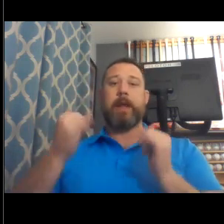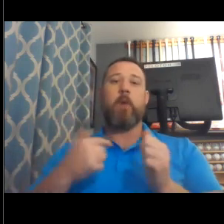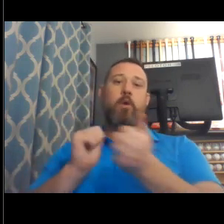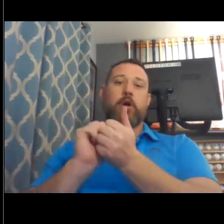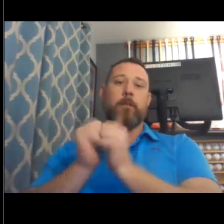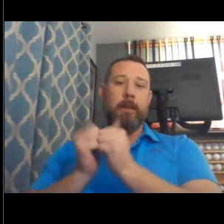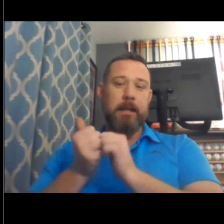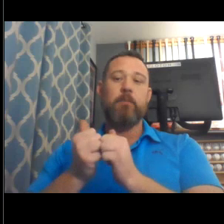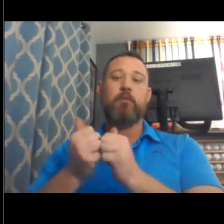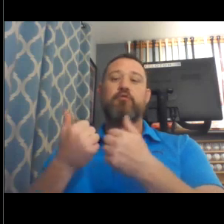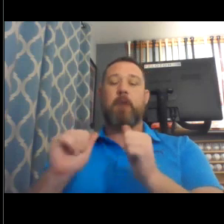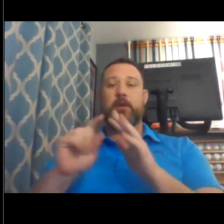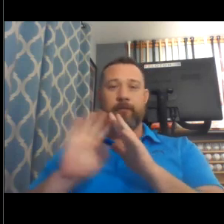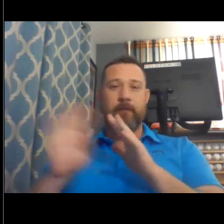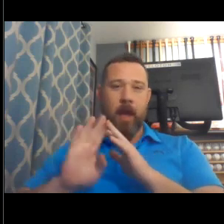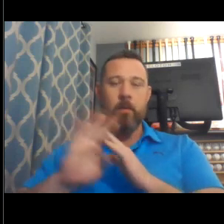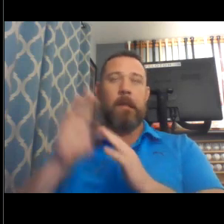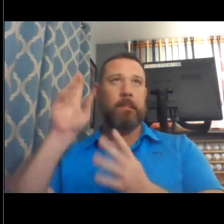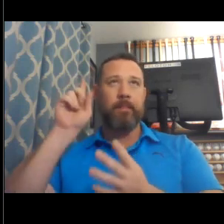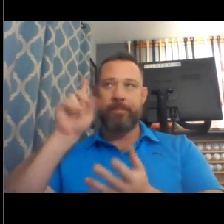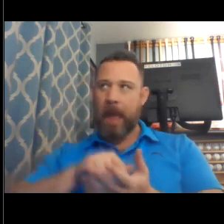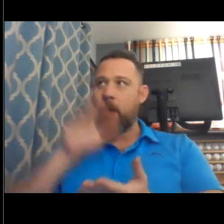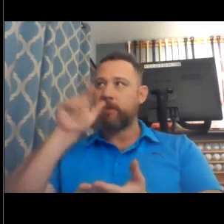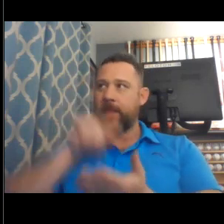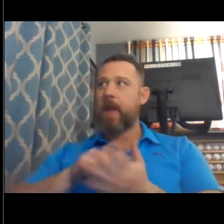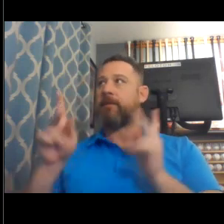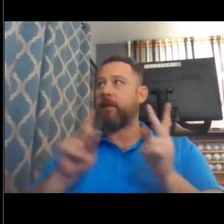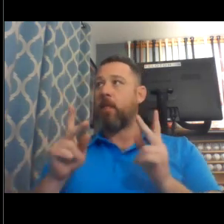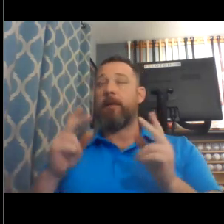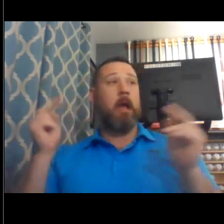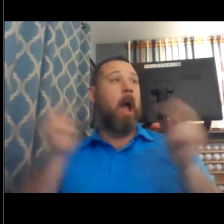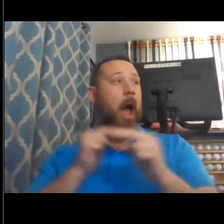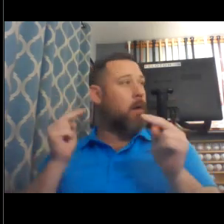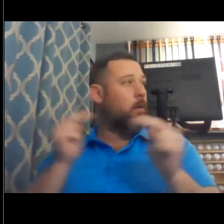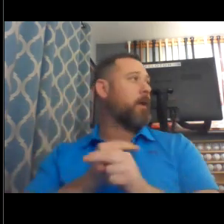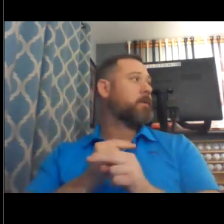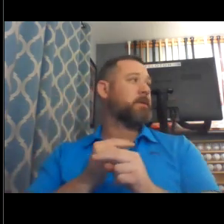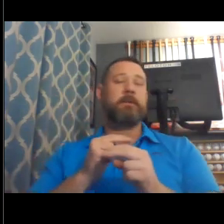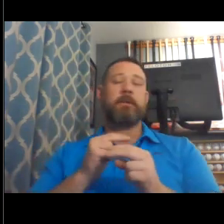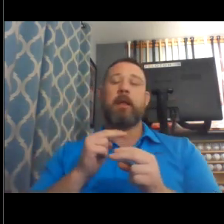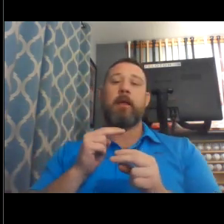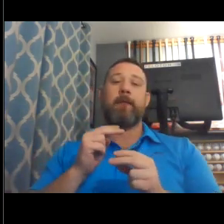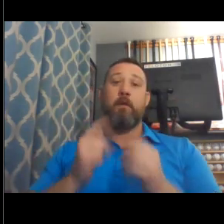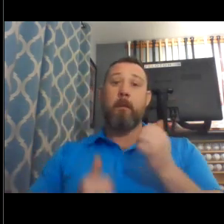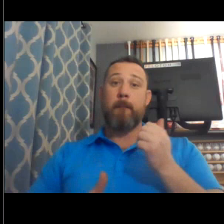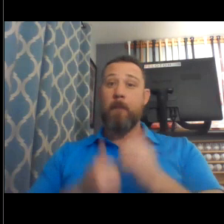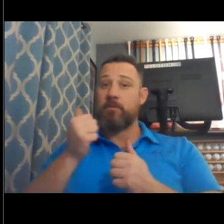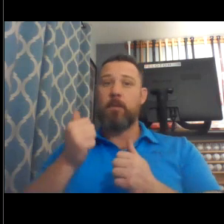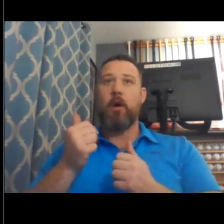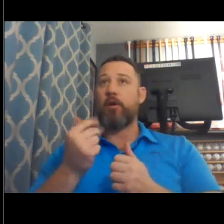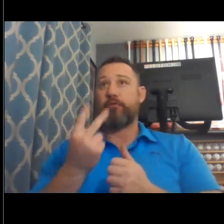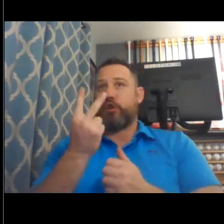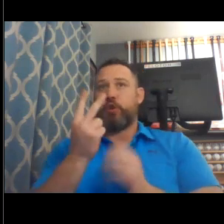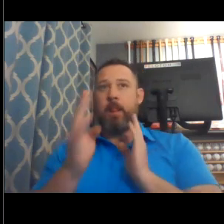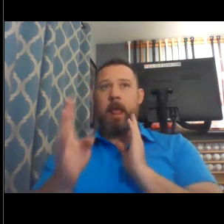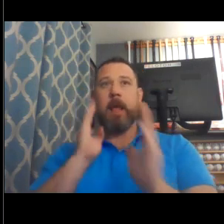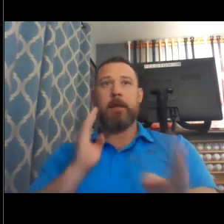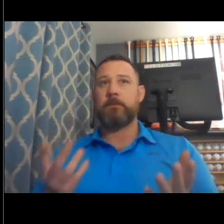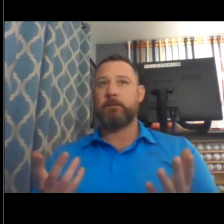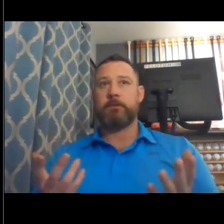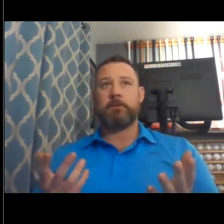trying to evacuate thousands of people down highways that are, you know, for the most part, 2-lane highways.